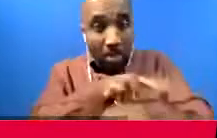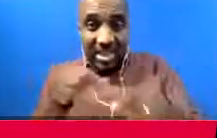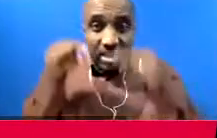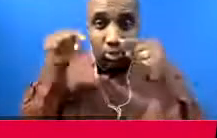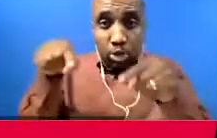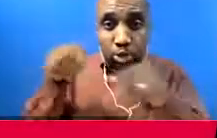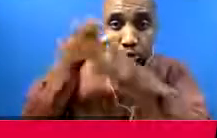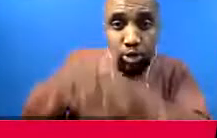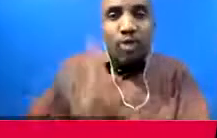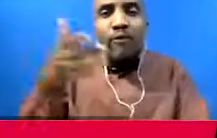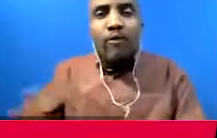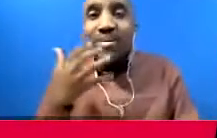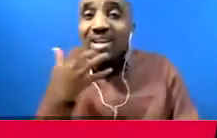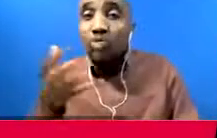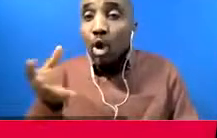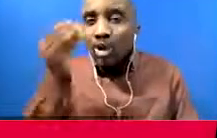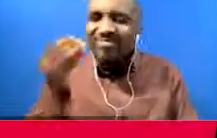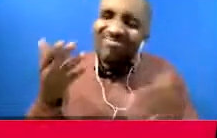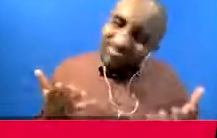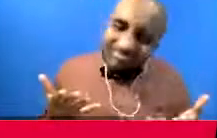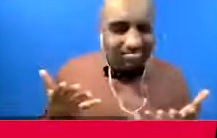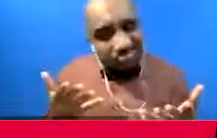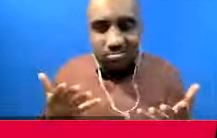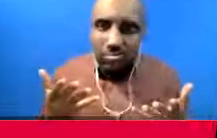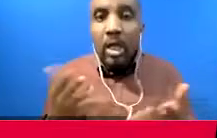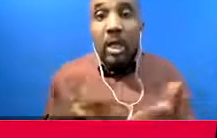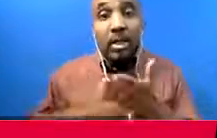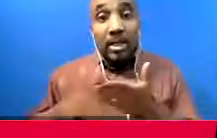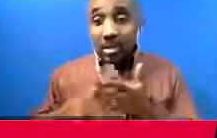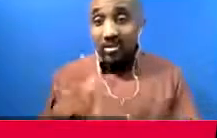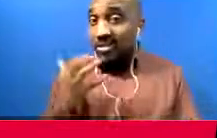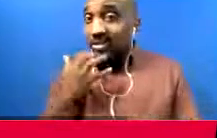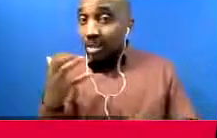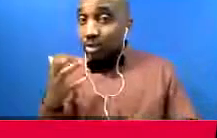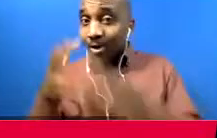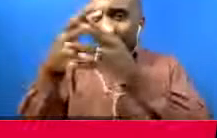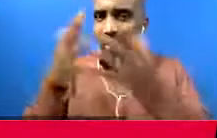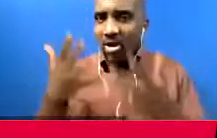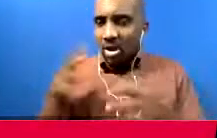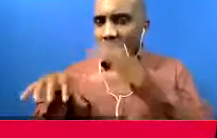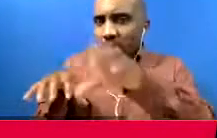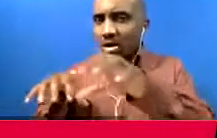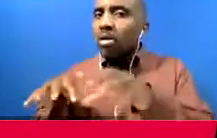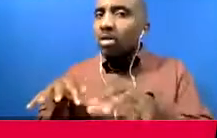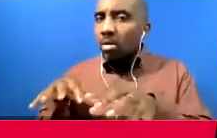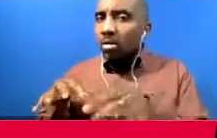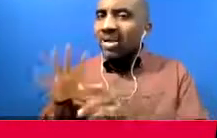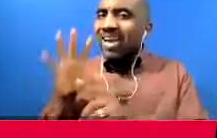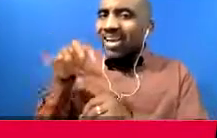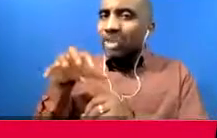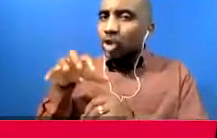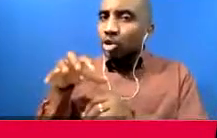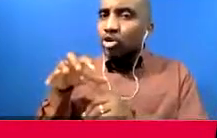from Israel. But what it does mean is that two institutionally and historically racist states founded on things like oppression,